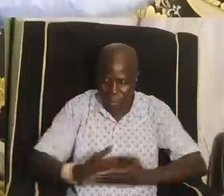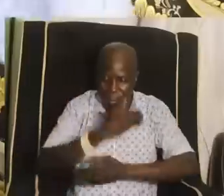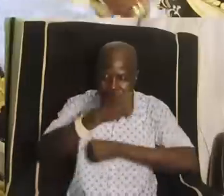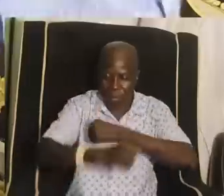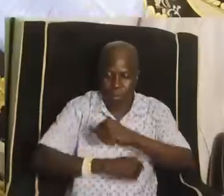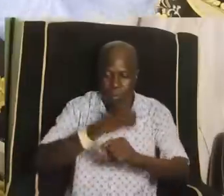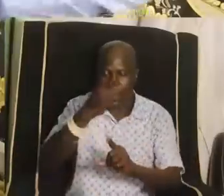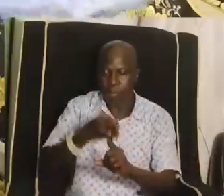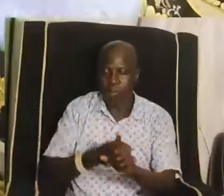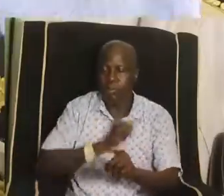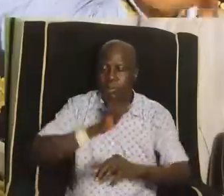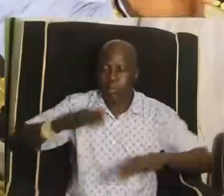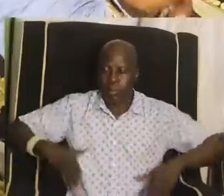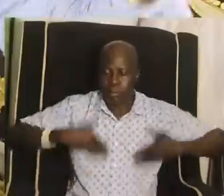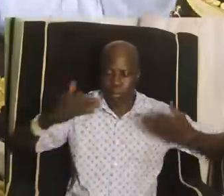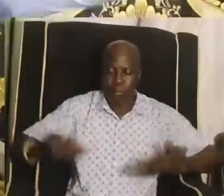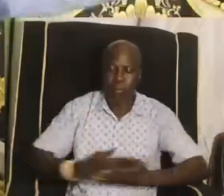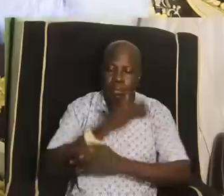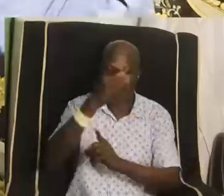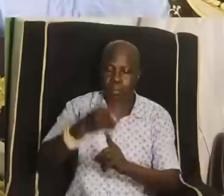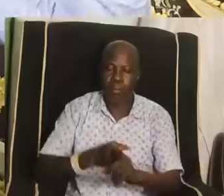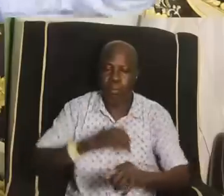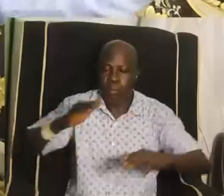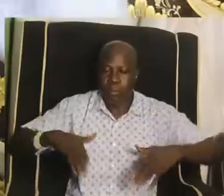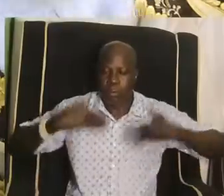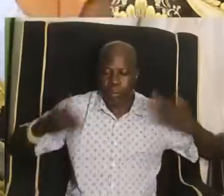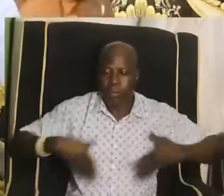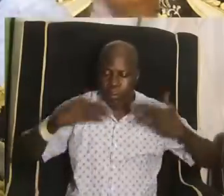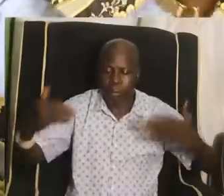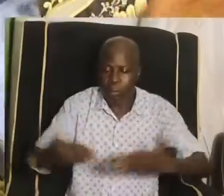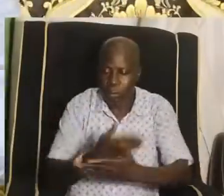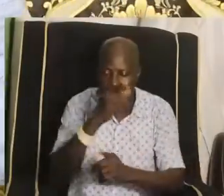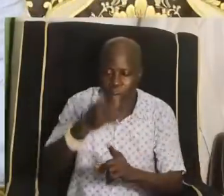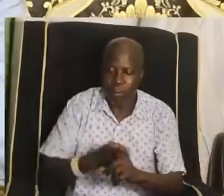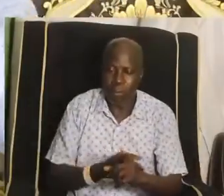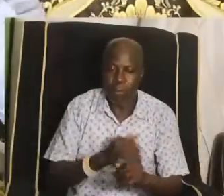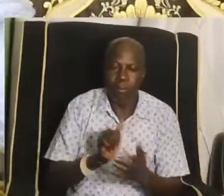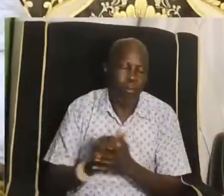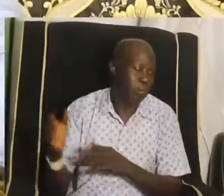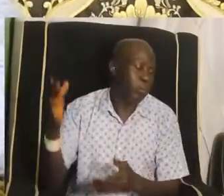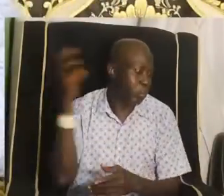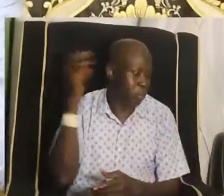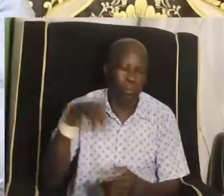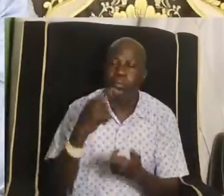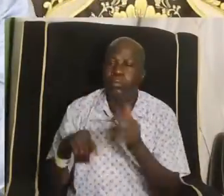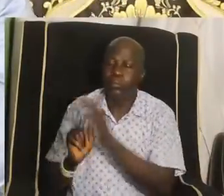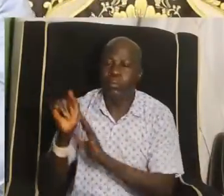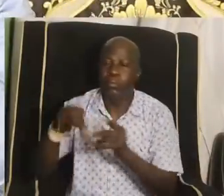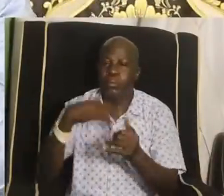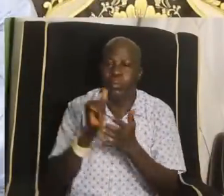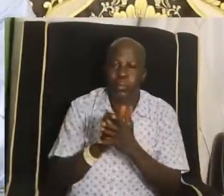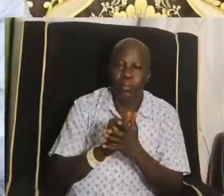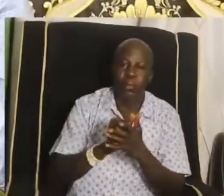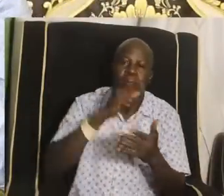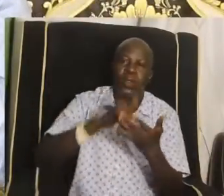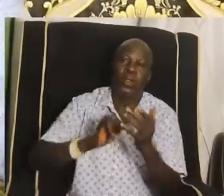aku osu tutu happy new month aku osu tutu happy new month aku osu tutu egba ko lo aso this is what the Lord say